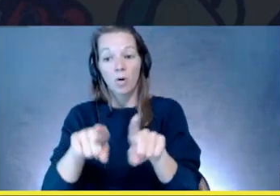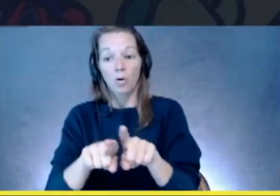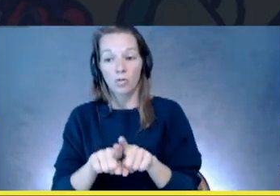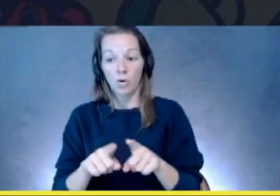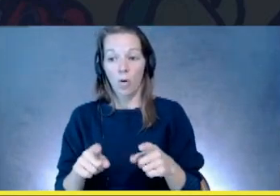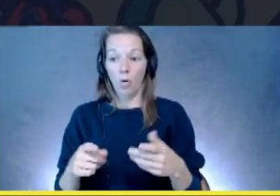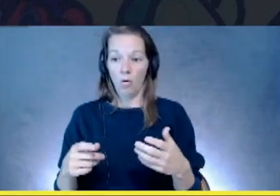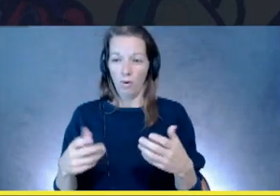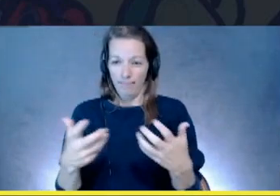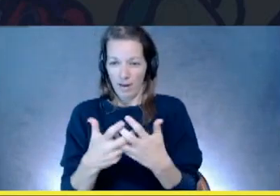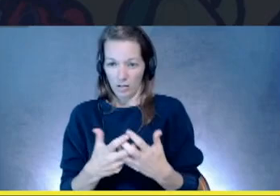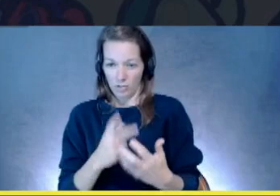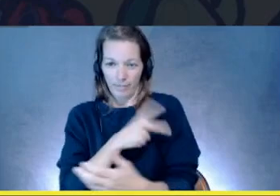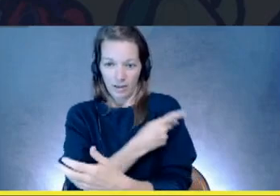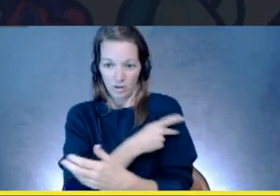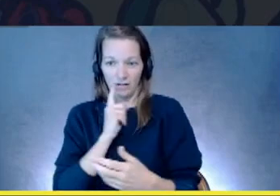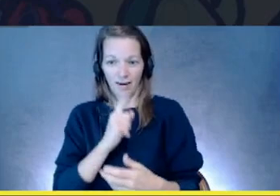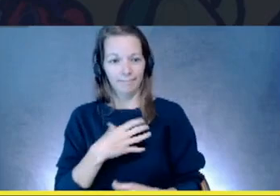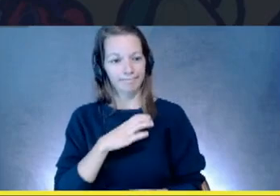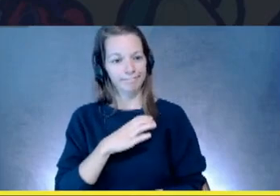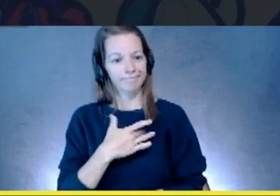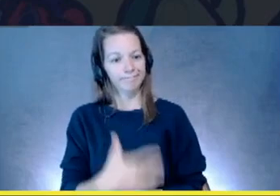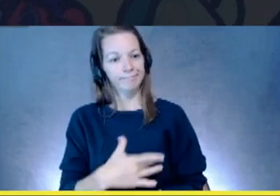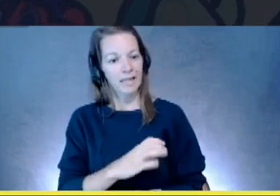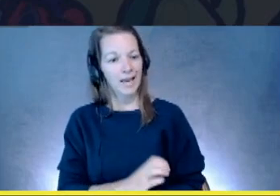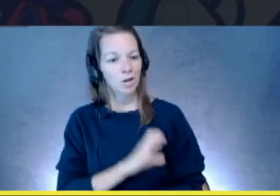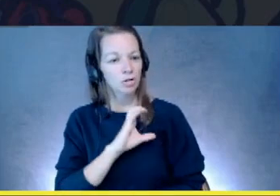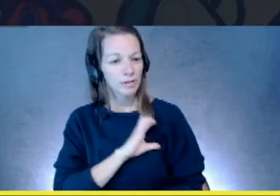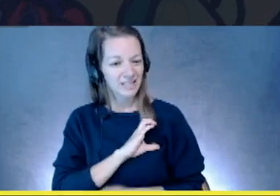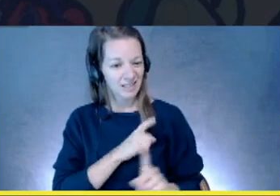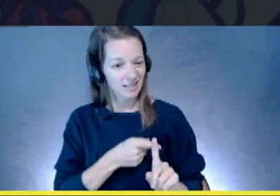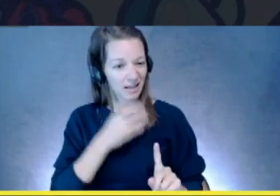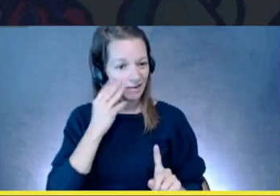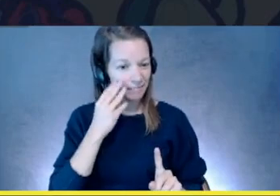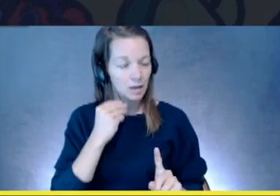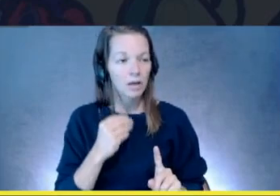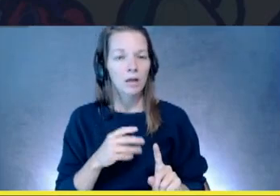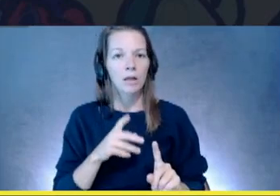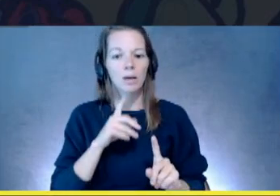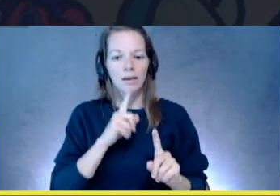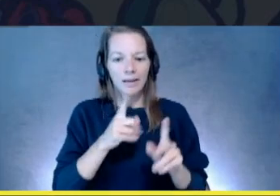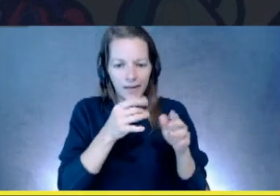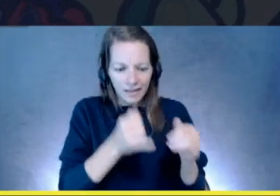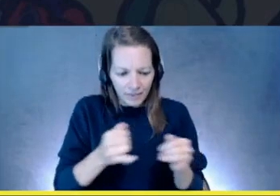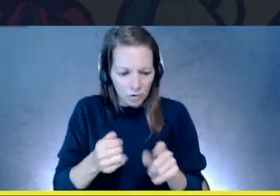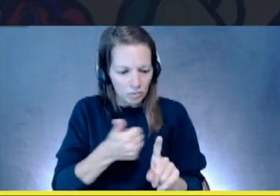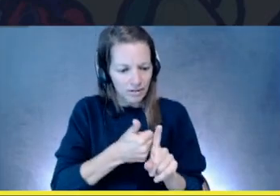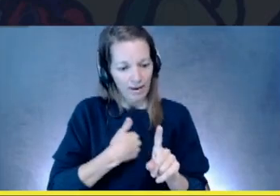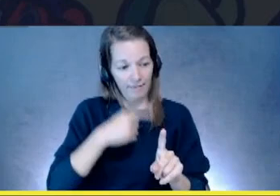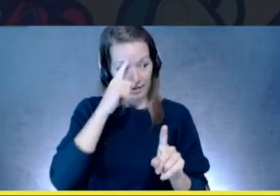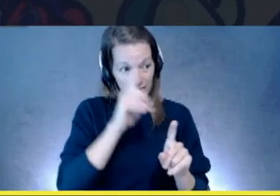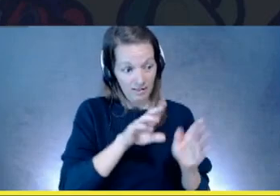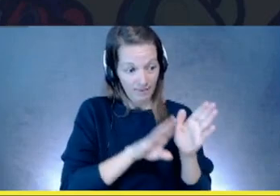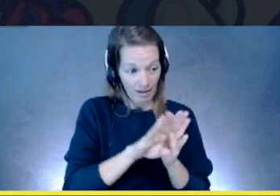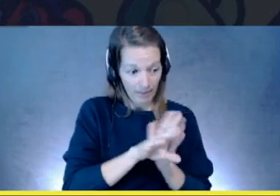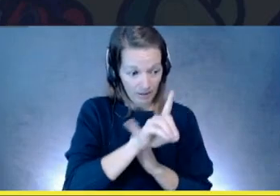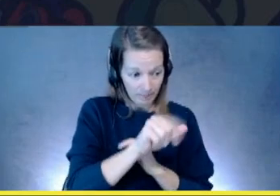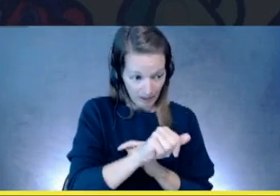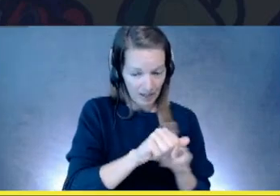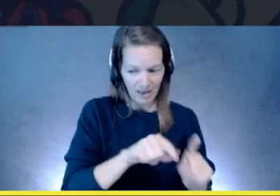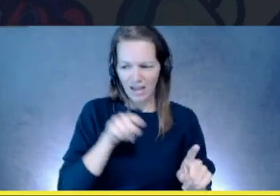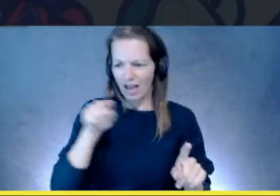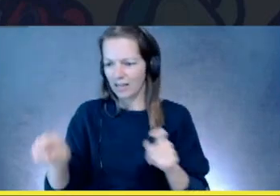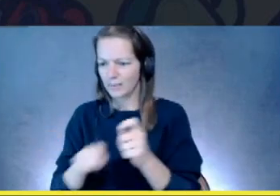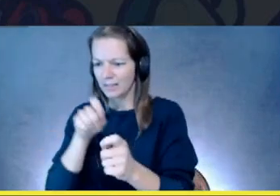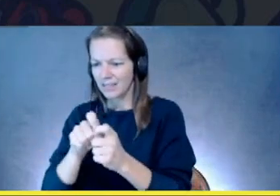on their characteristics. In other words, we try to compare individuals that have a developmental disability and a certain disease